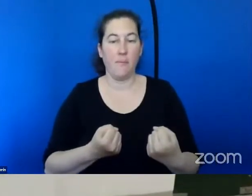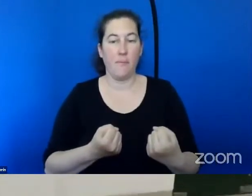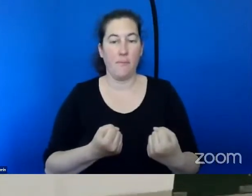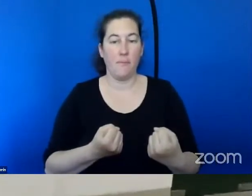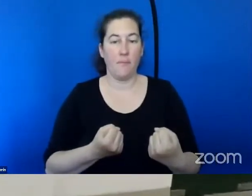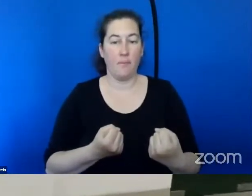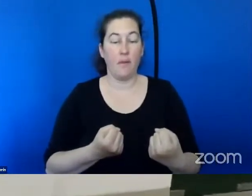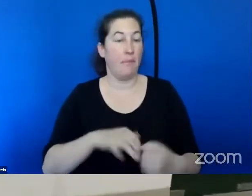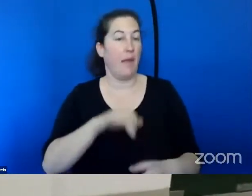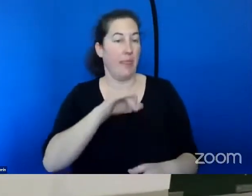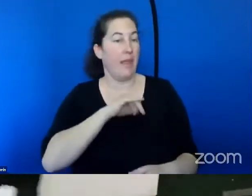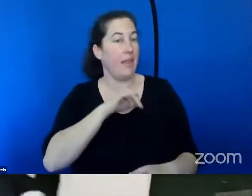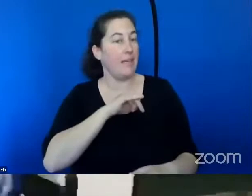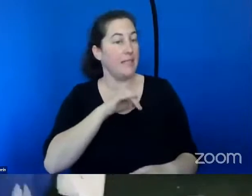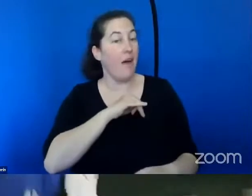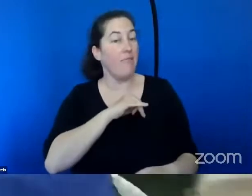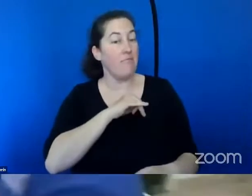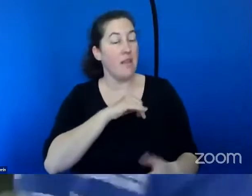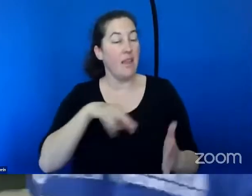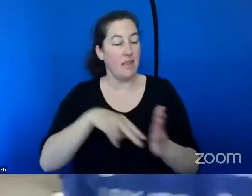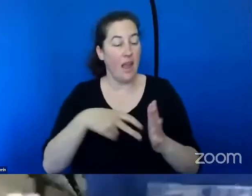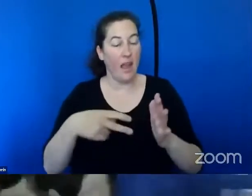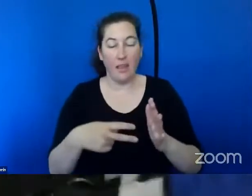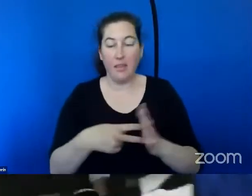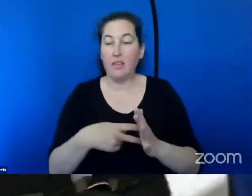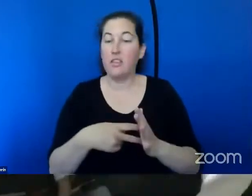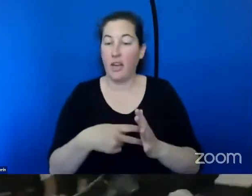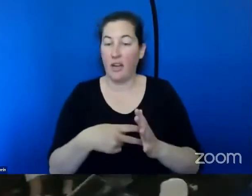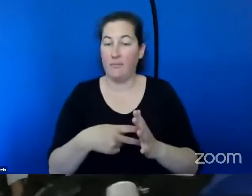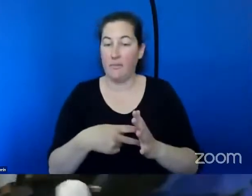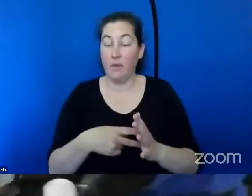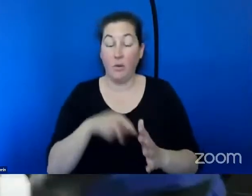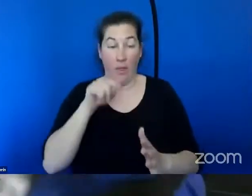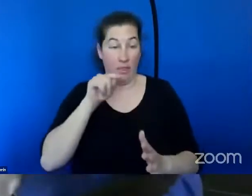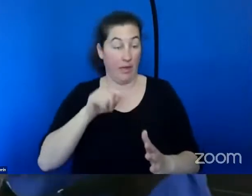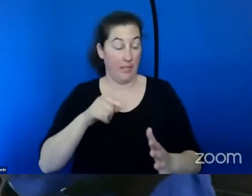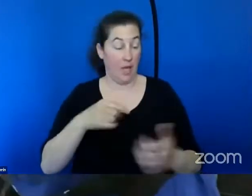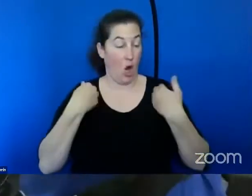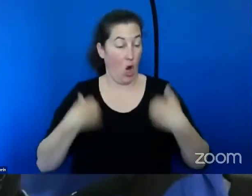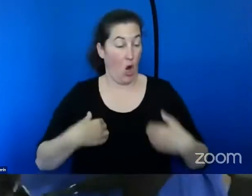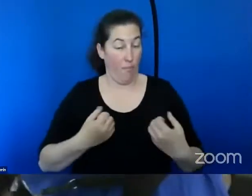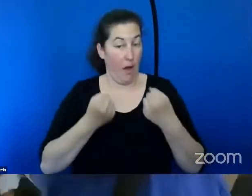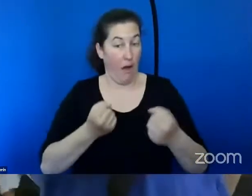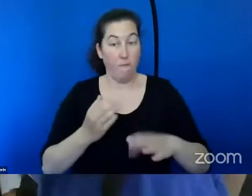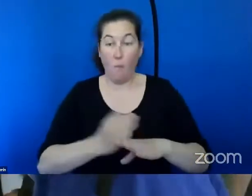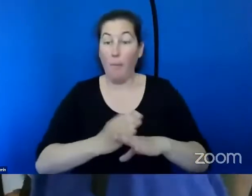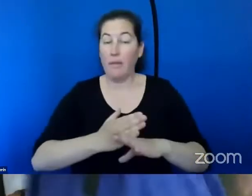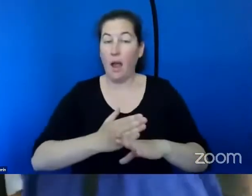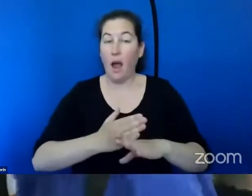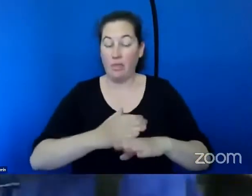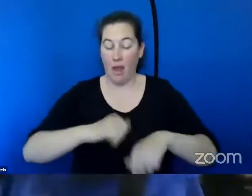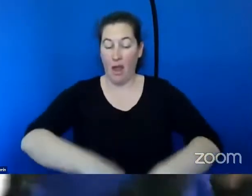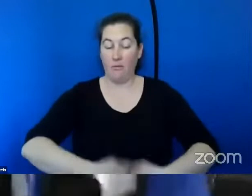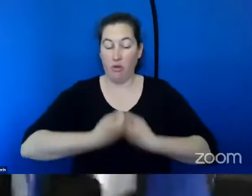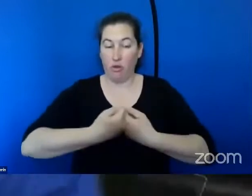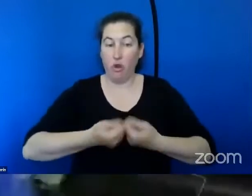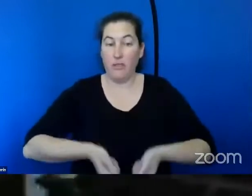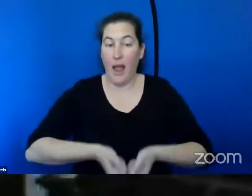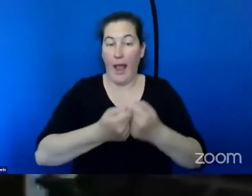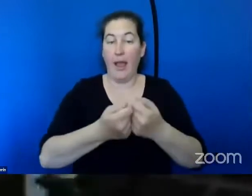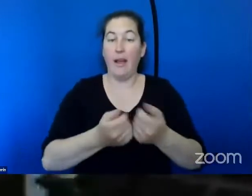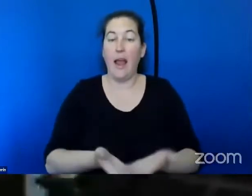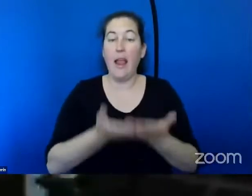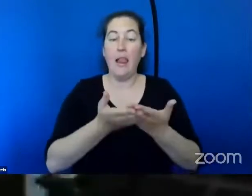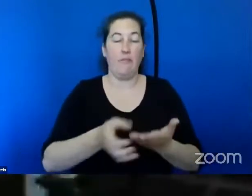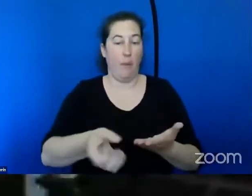little worried in the right of your screens because the Indonesian pilot is at 135. Pen is in